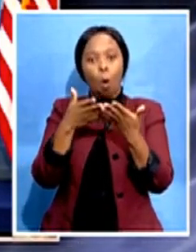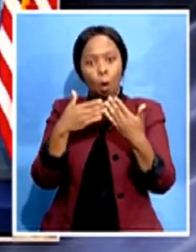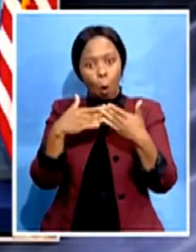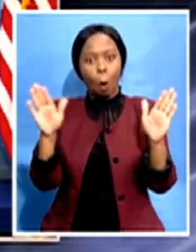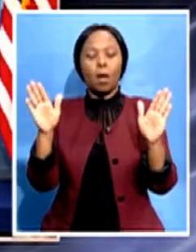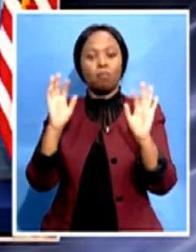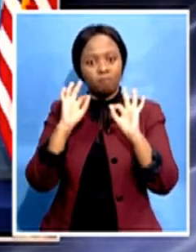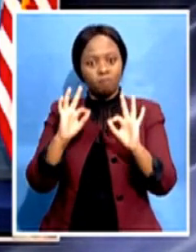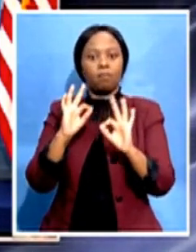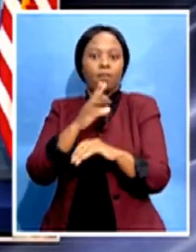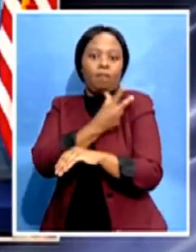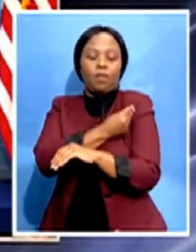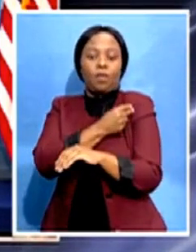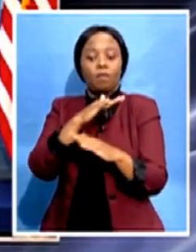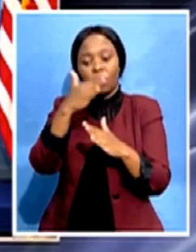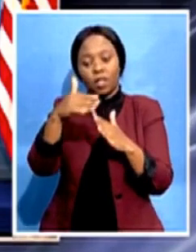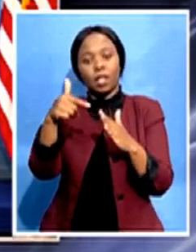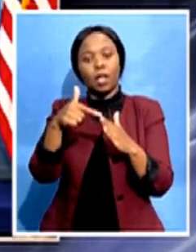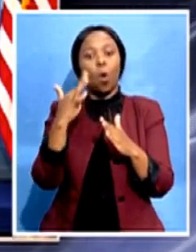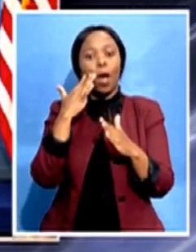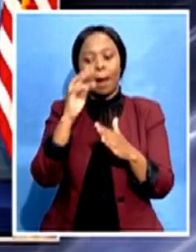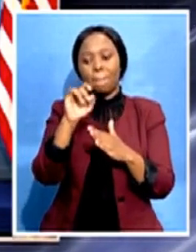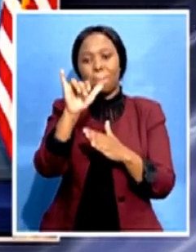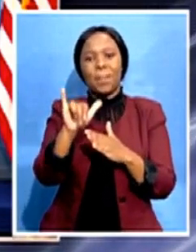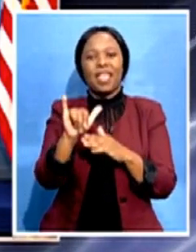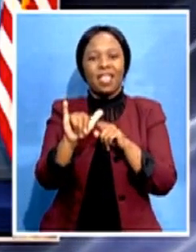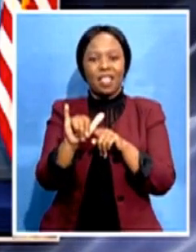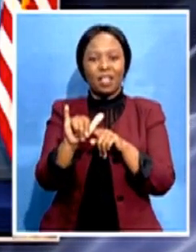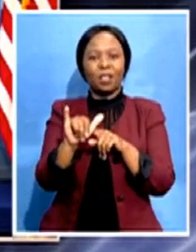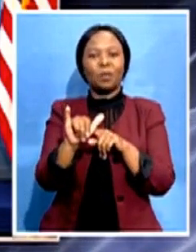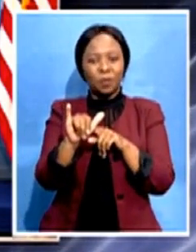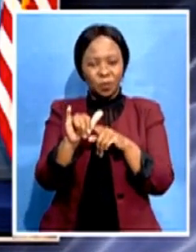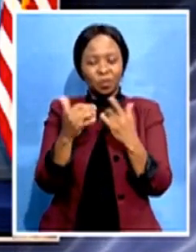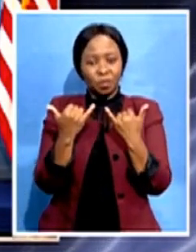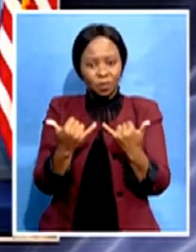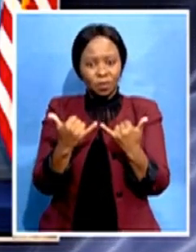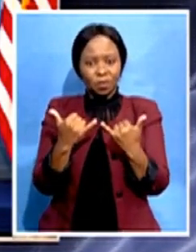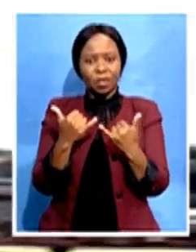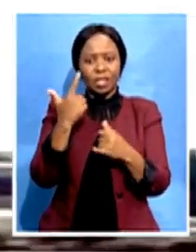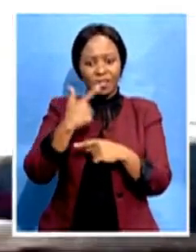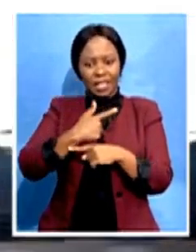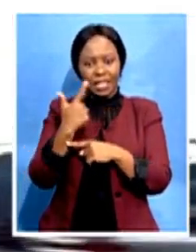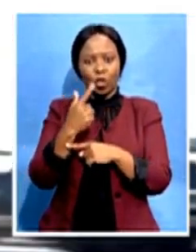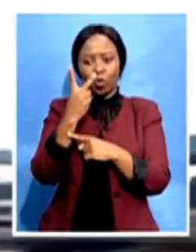latest. Over the last 7 days, we're now averaging 2.4 million shots per day.